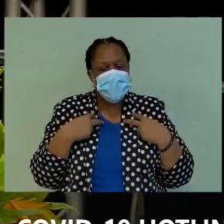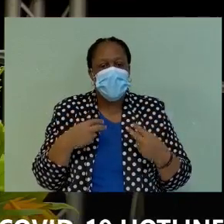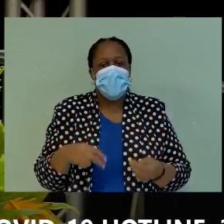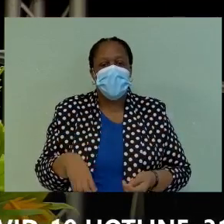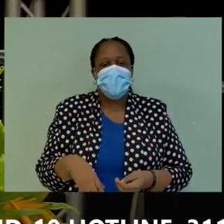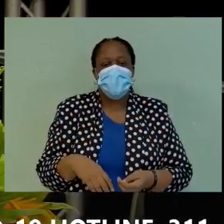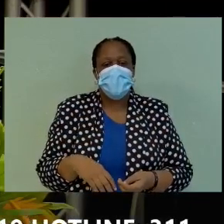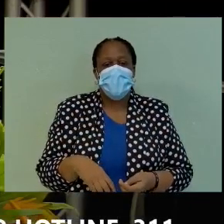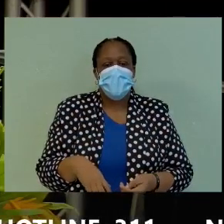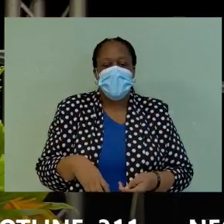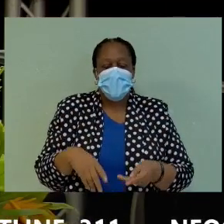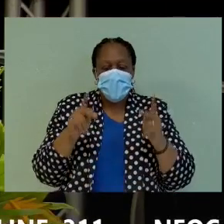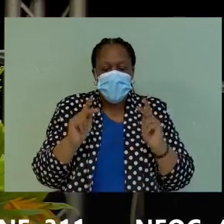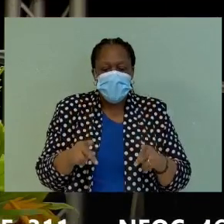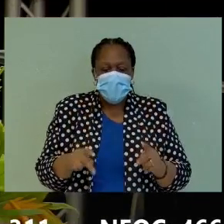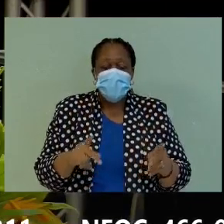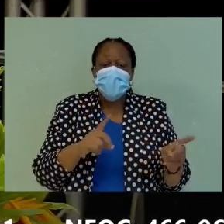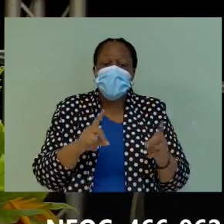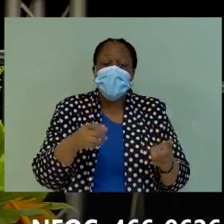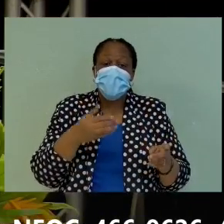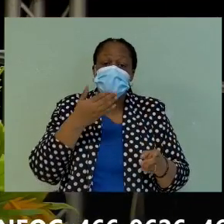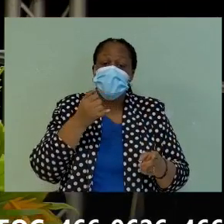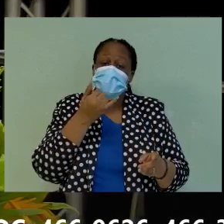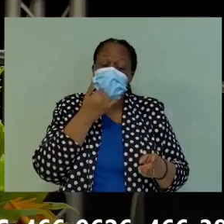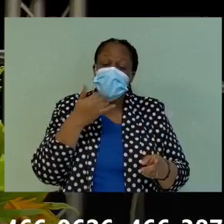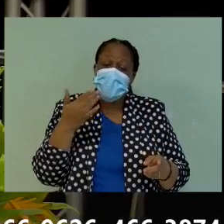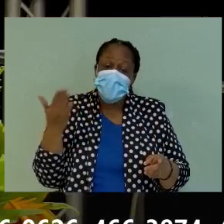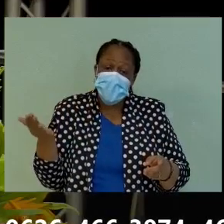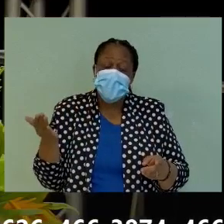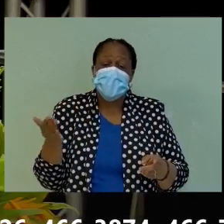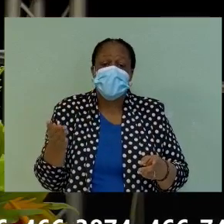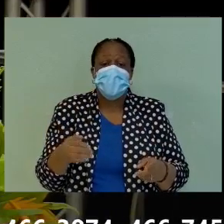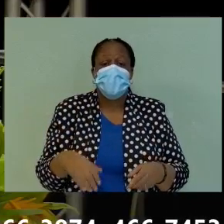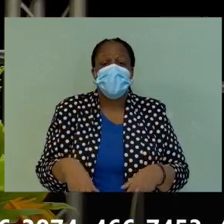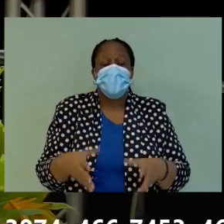move forward as a nation. Lastly,